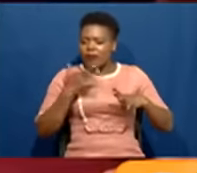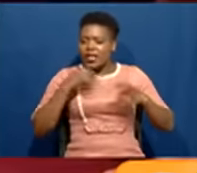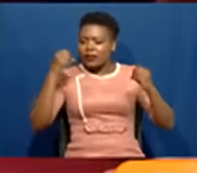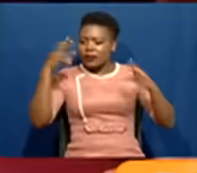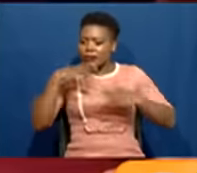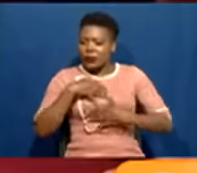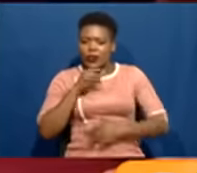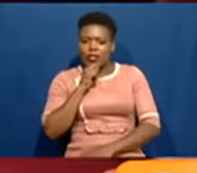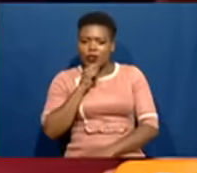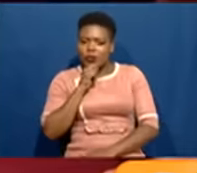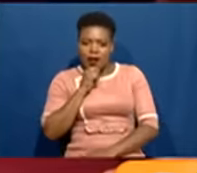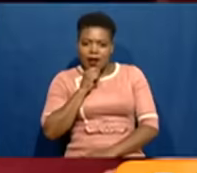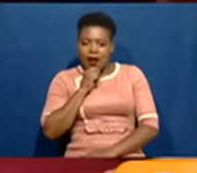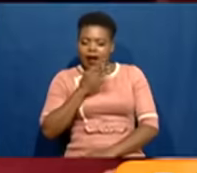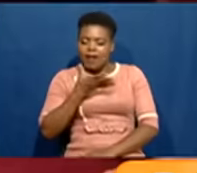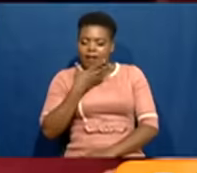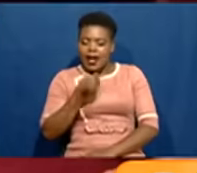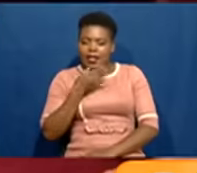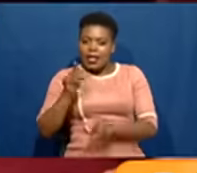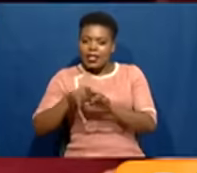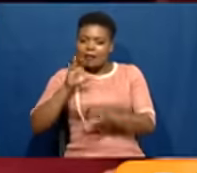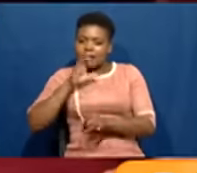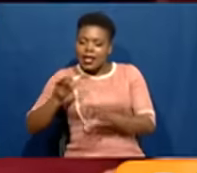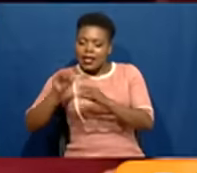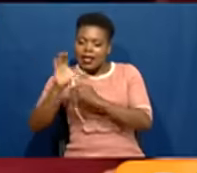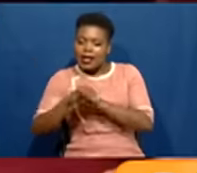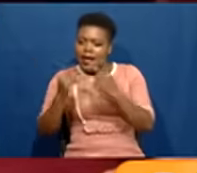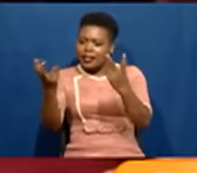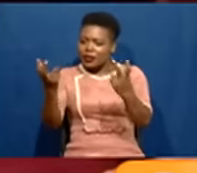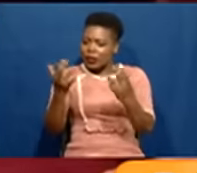of fathers and sons in the country.